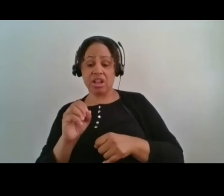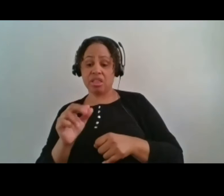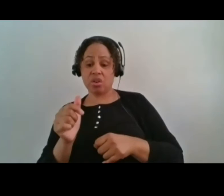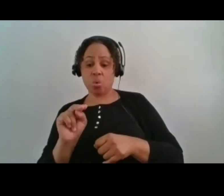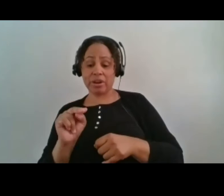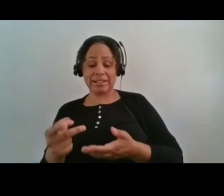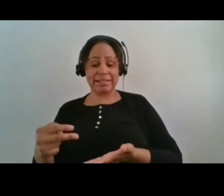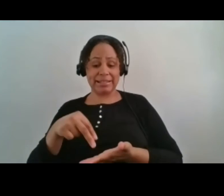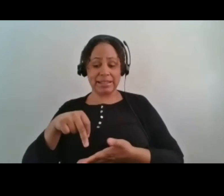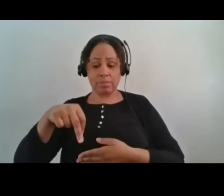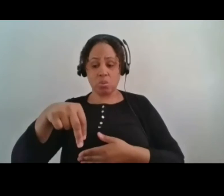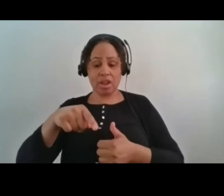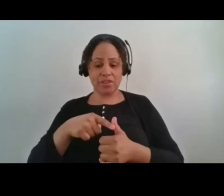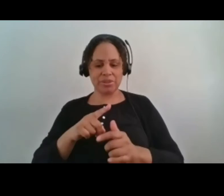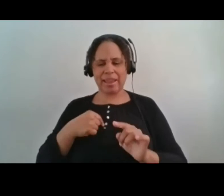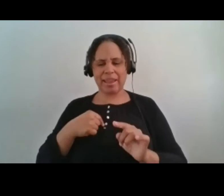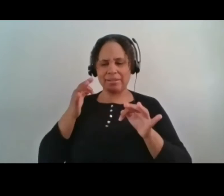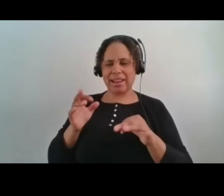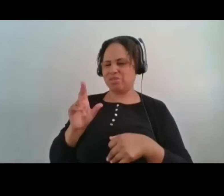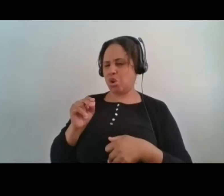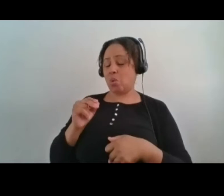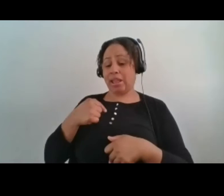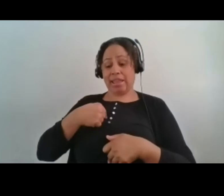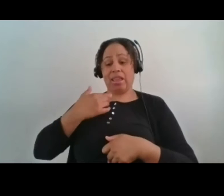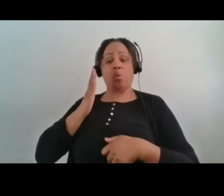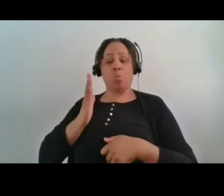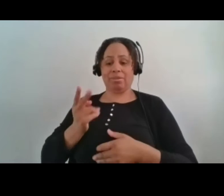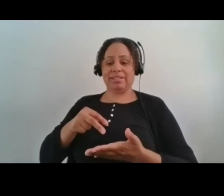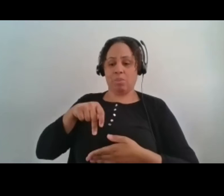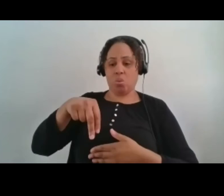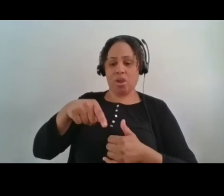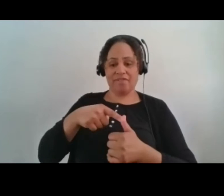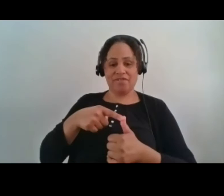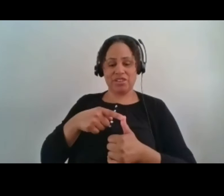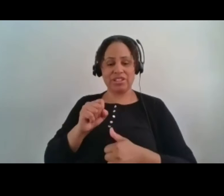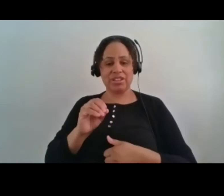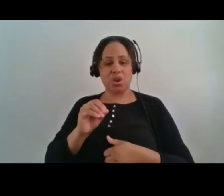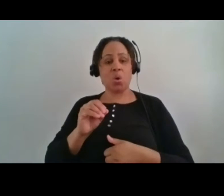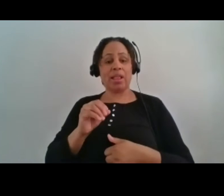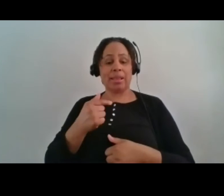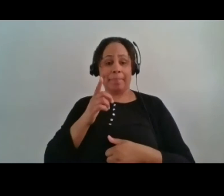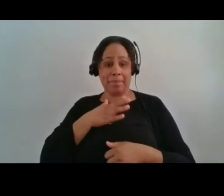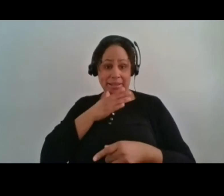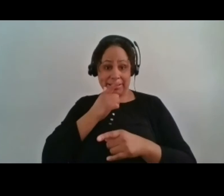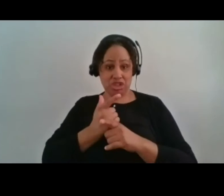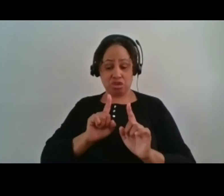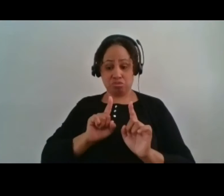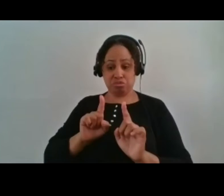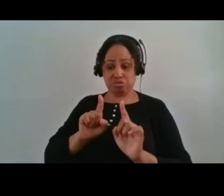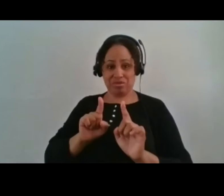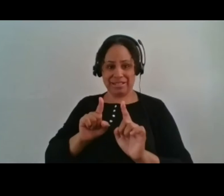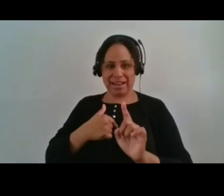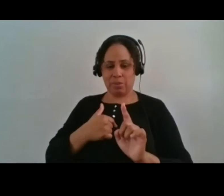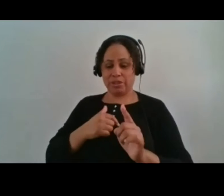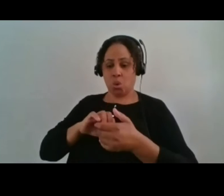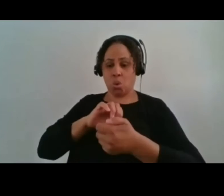insisted, and I had the nurse, she was with me, and we were walking towards my dad's room, and I was holding really tight onto